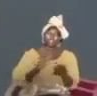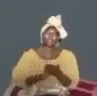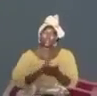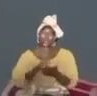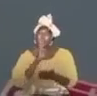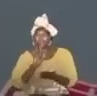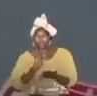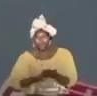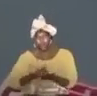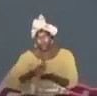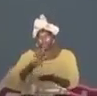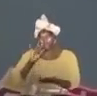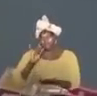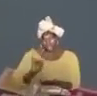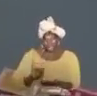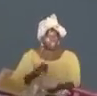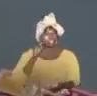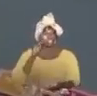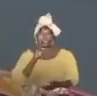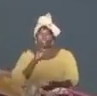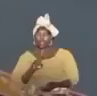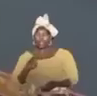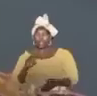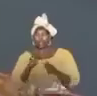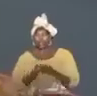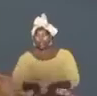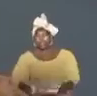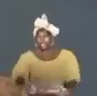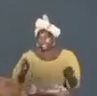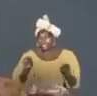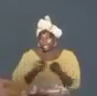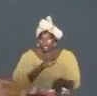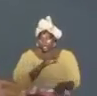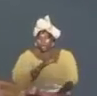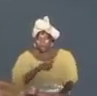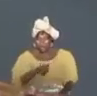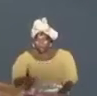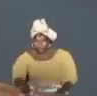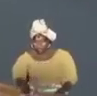worthy to be glorified. You are worthy,